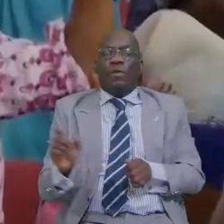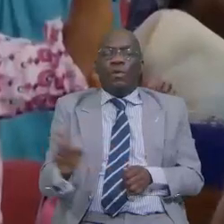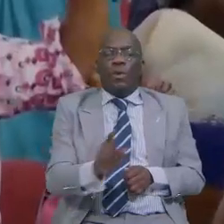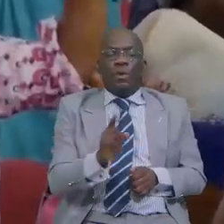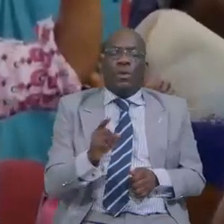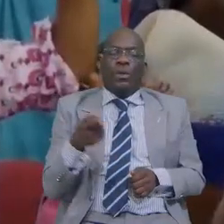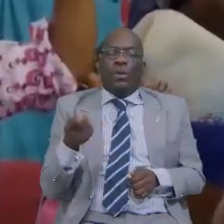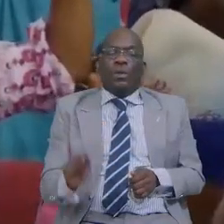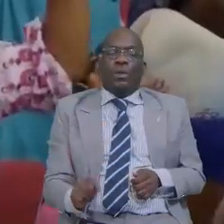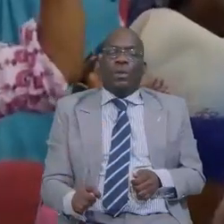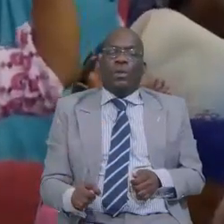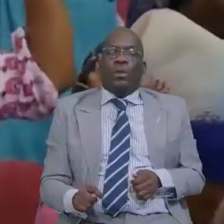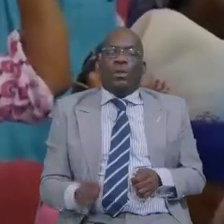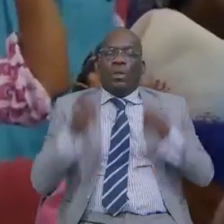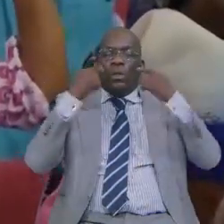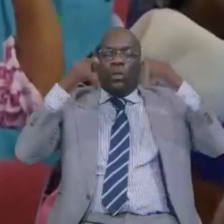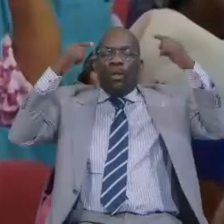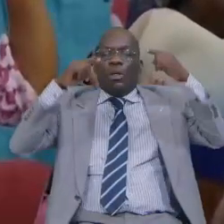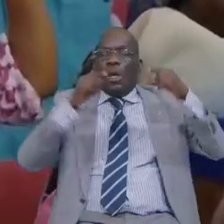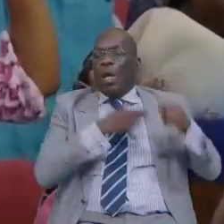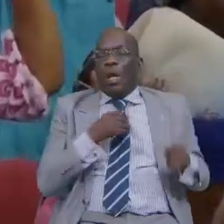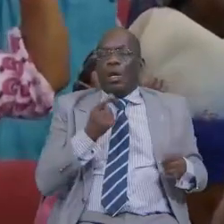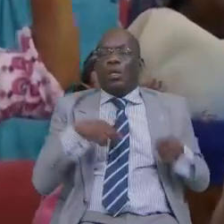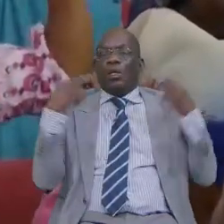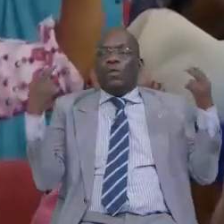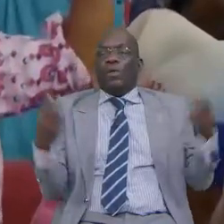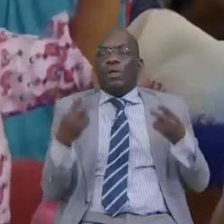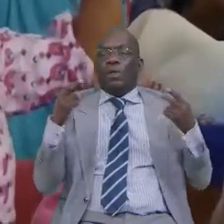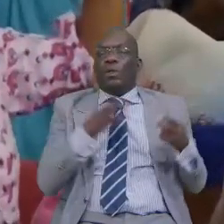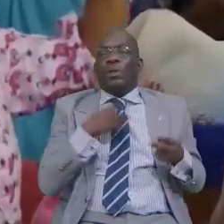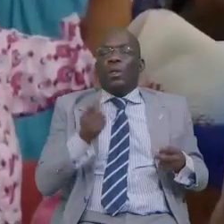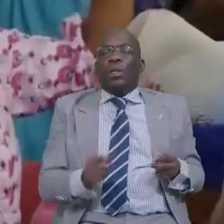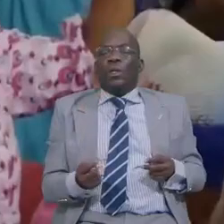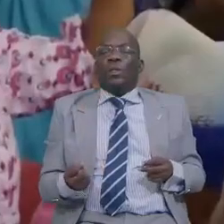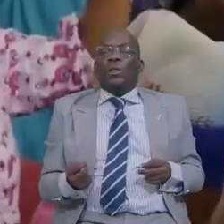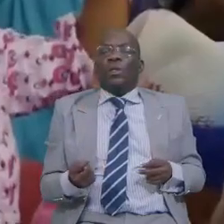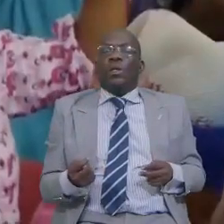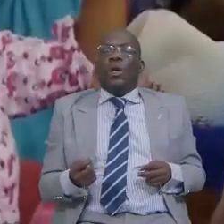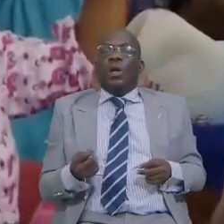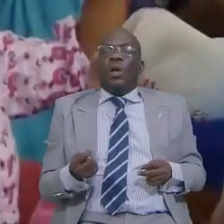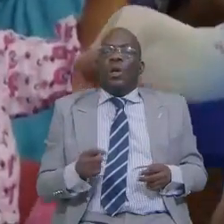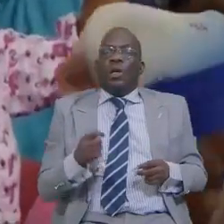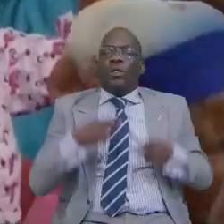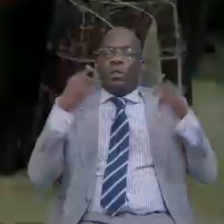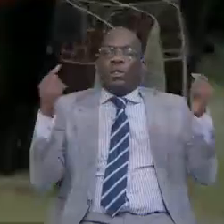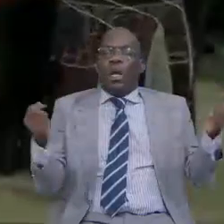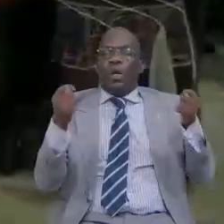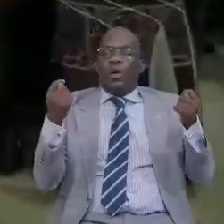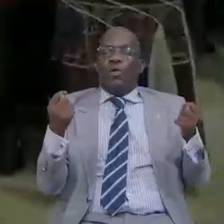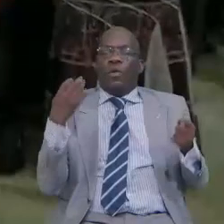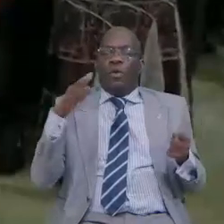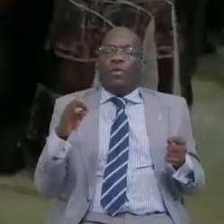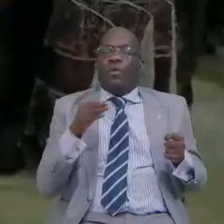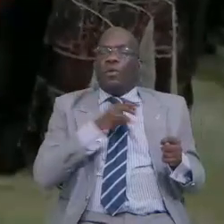here the success and the victory and the triumph of ministry in Jesus' name.